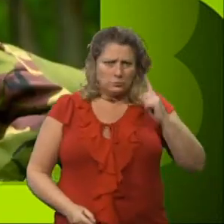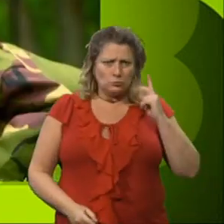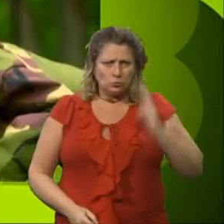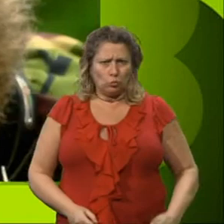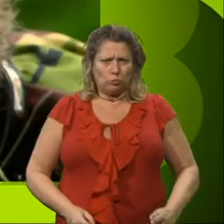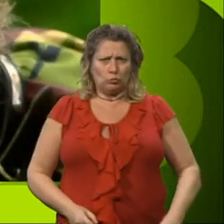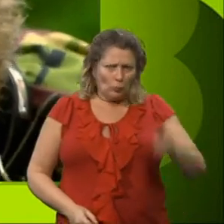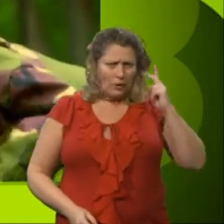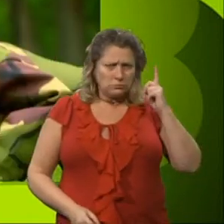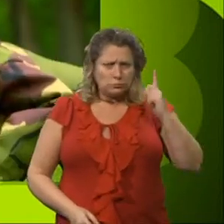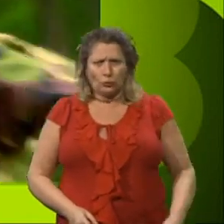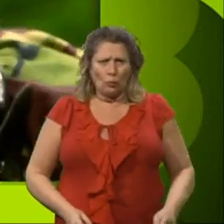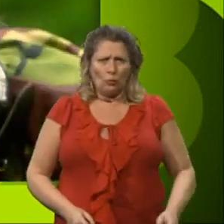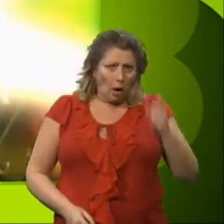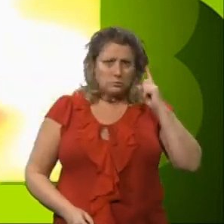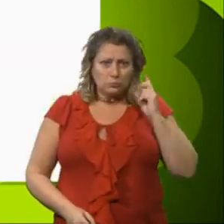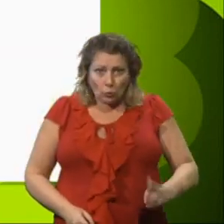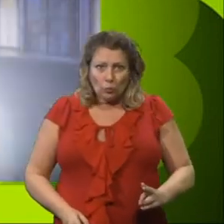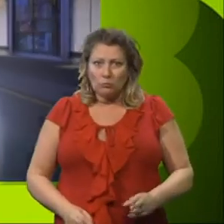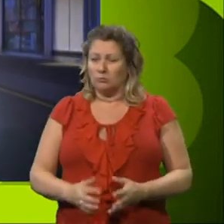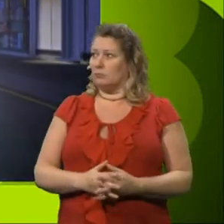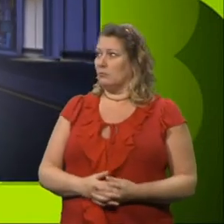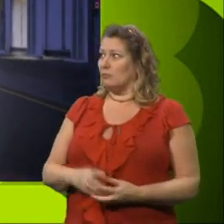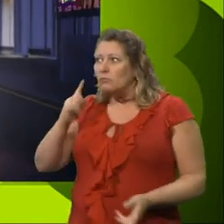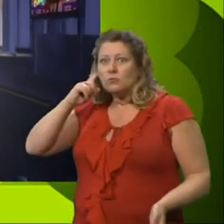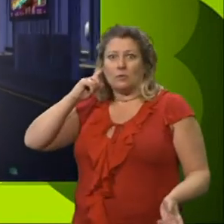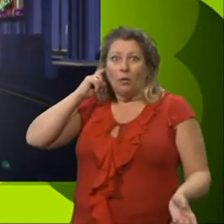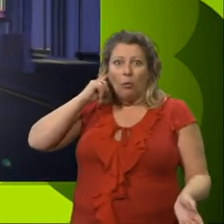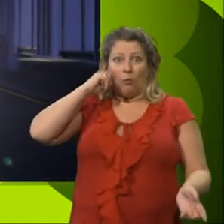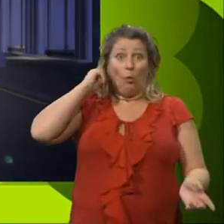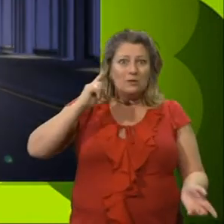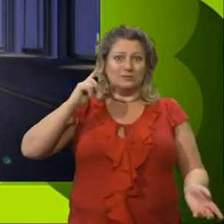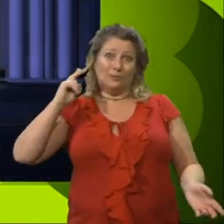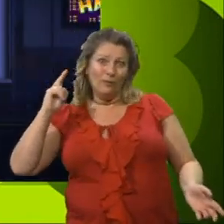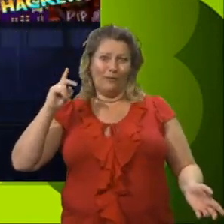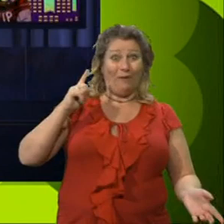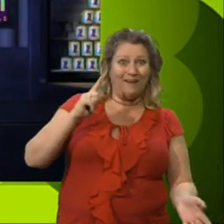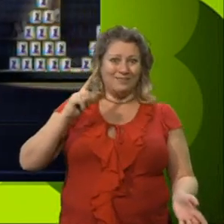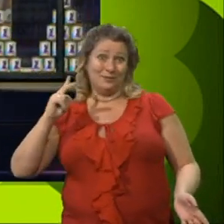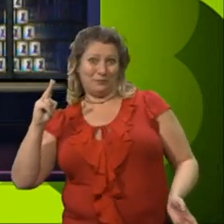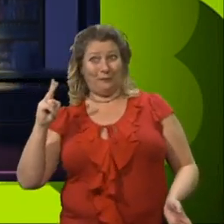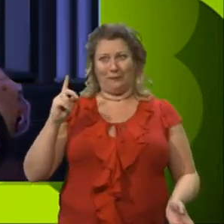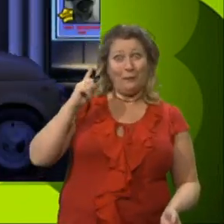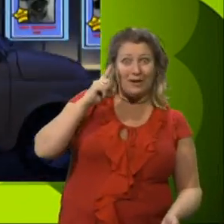two, one, two, one, two, one, two, one, two.